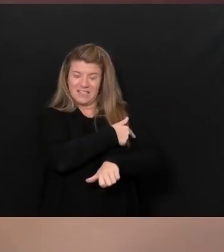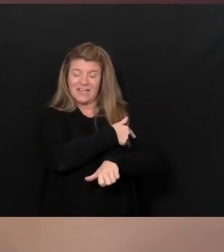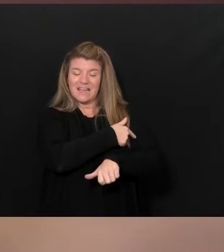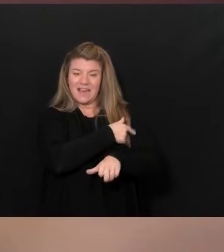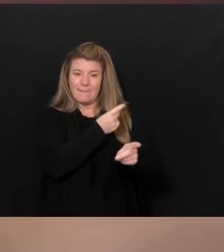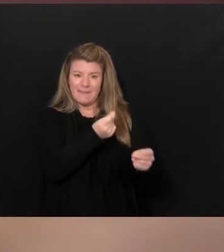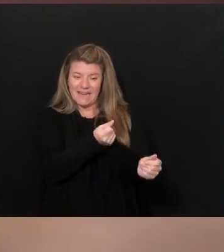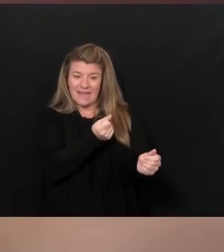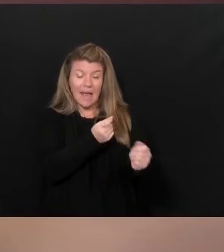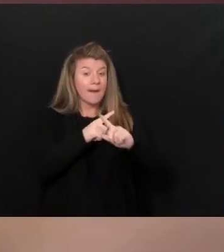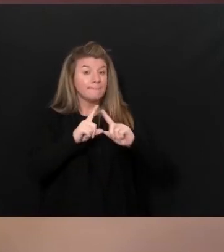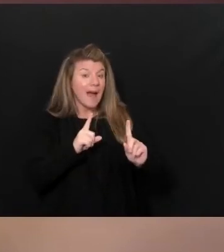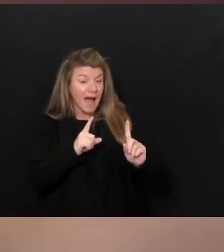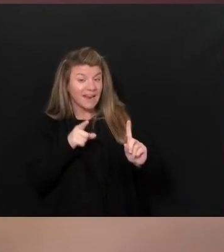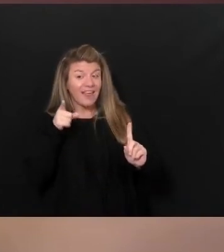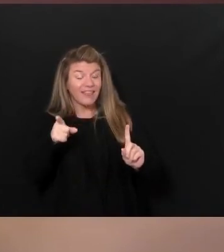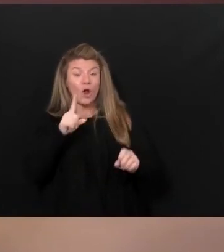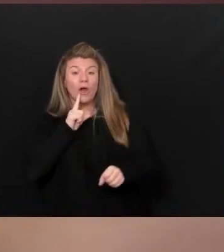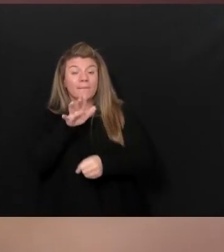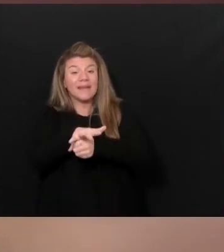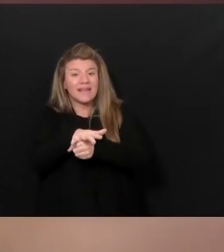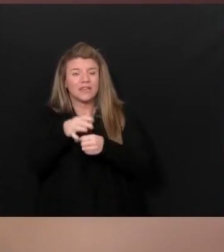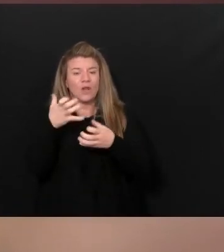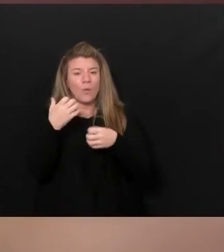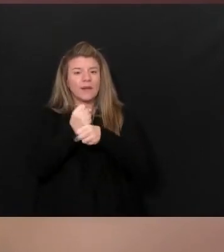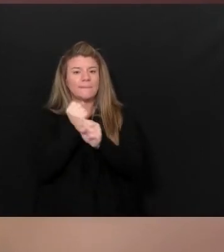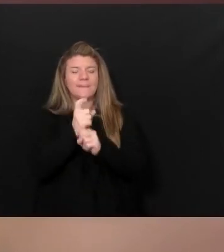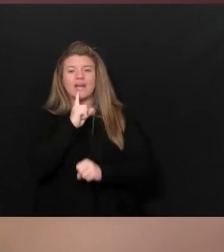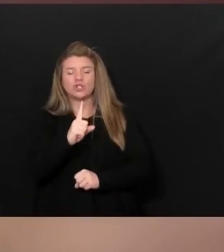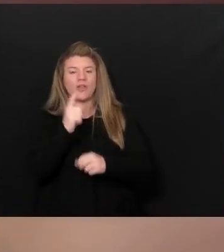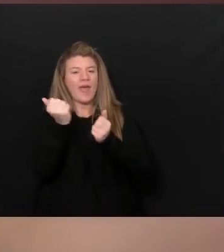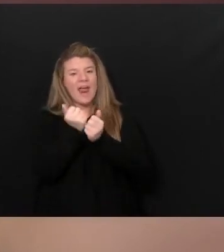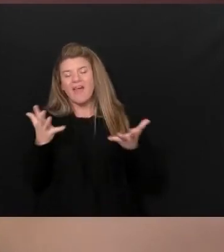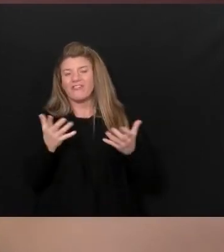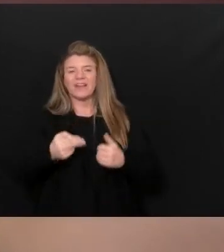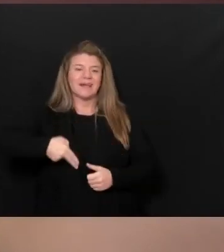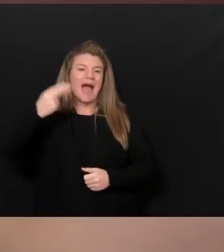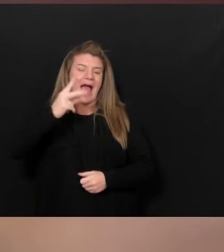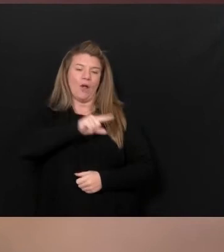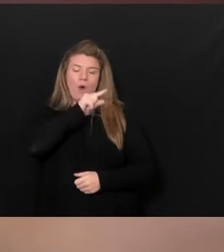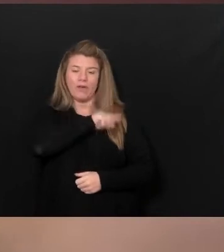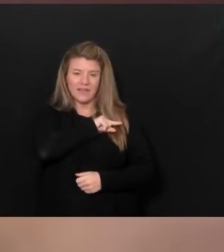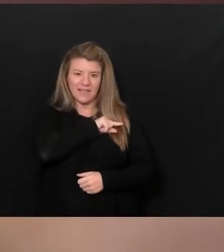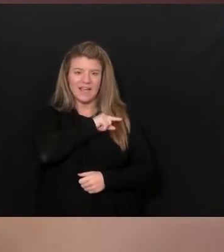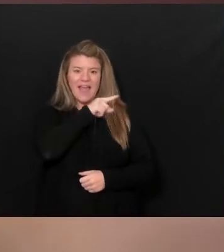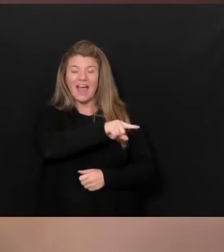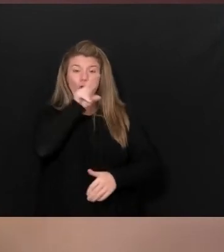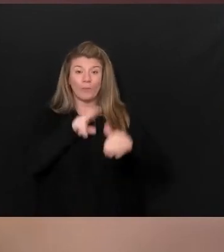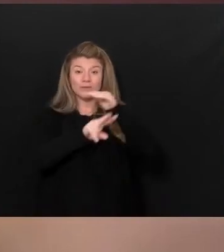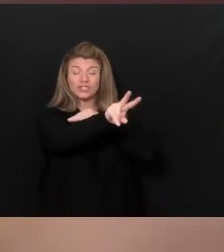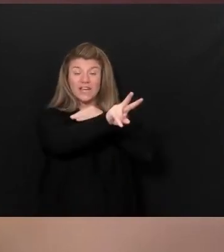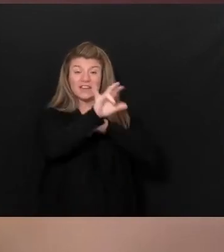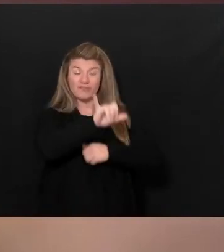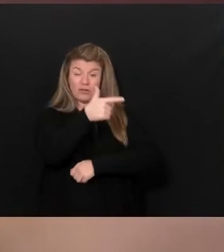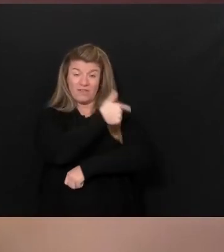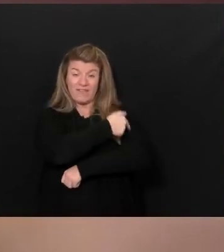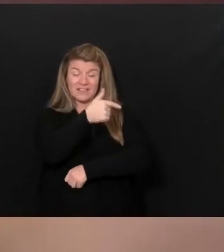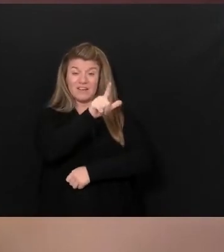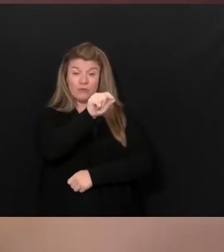immediately. But Pfizer is committed to make sure that everything is high quality, and their projection for vaccines